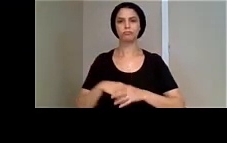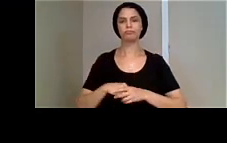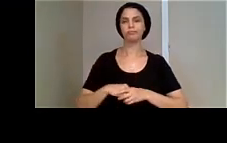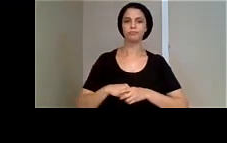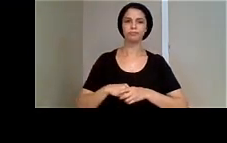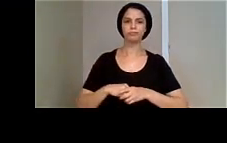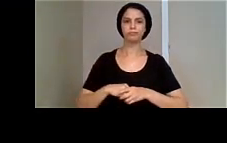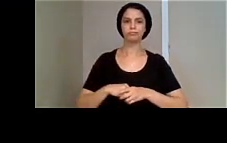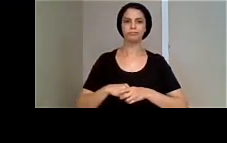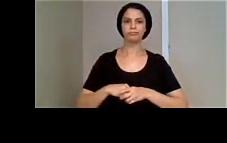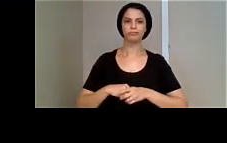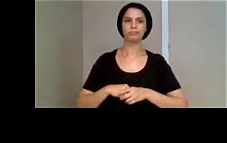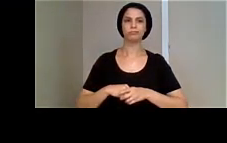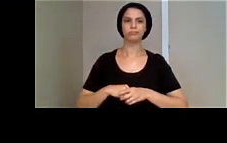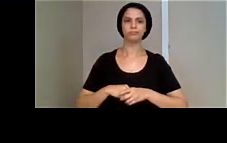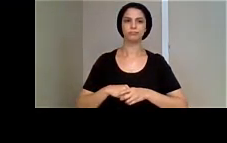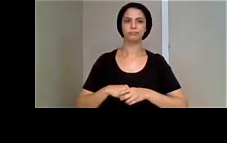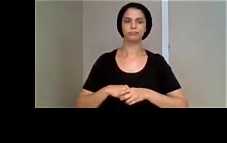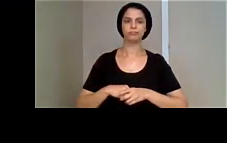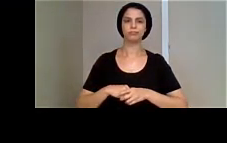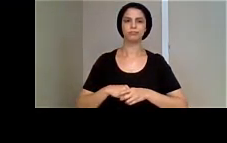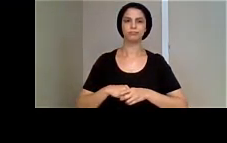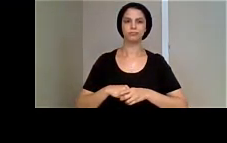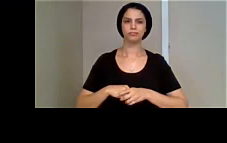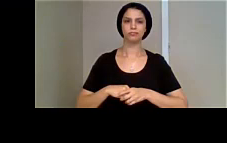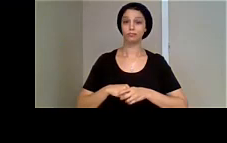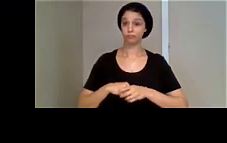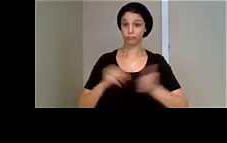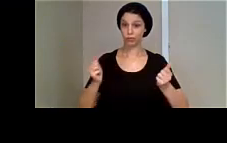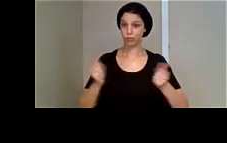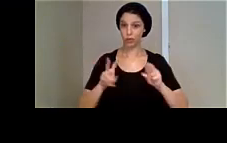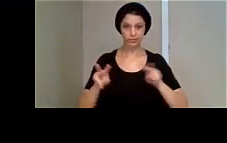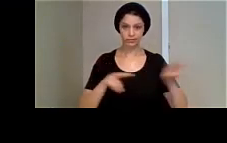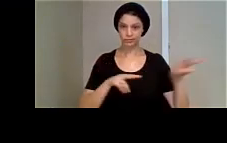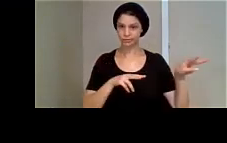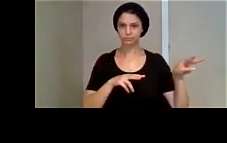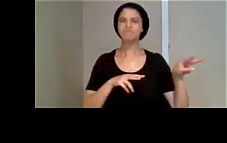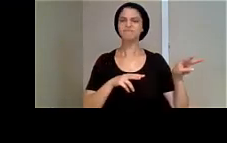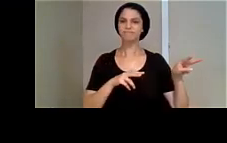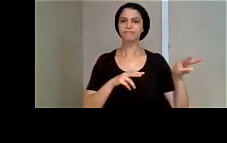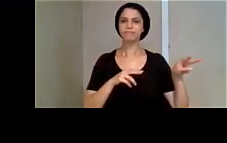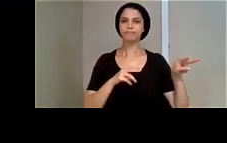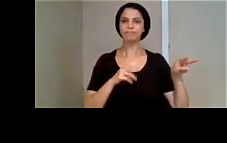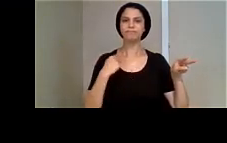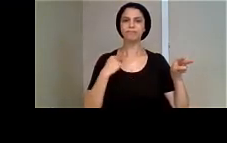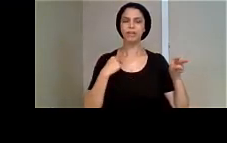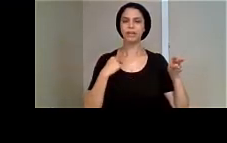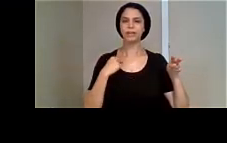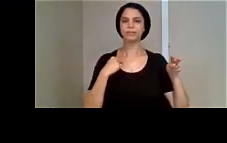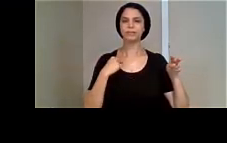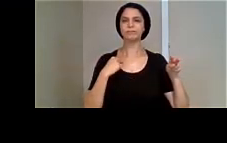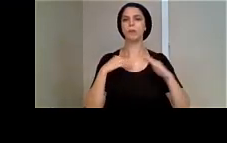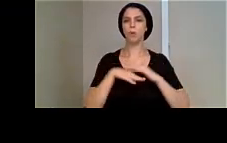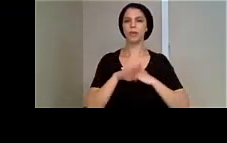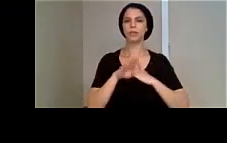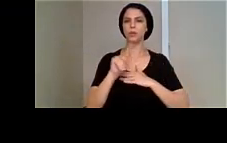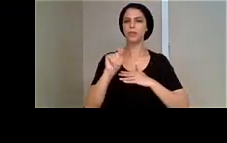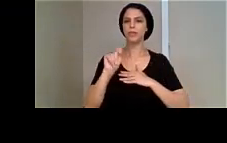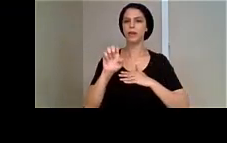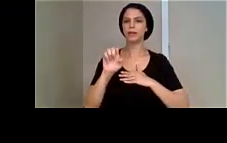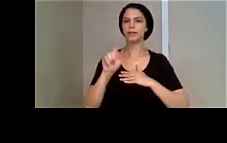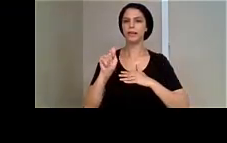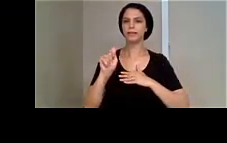student. I'll zoom in so it's easier for you all to see. And I'm going to go to the text entry